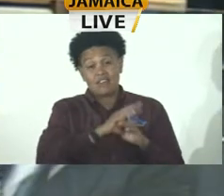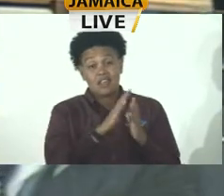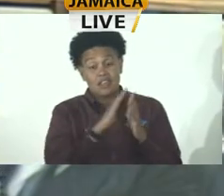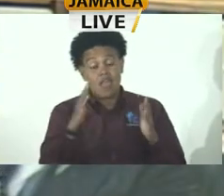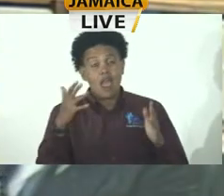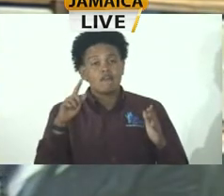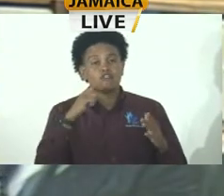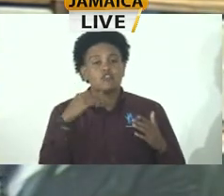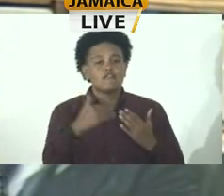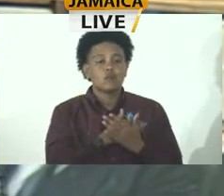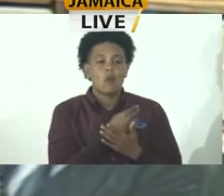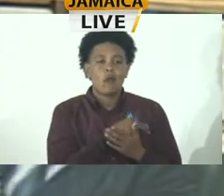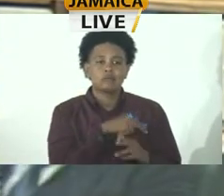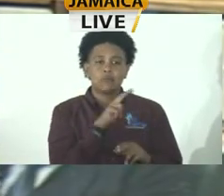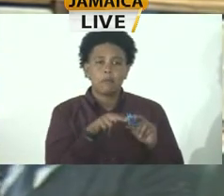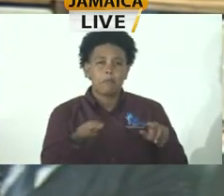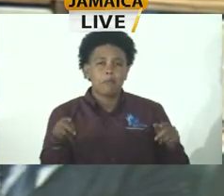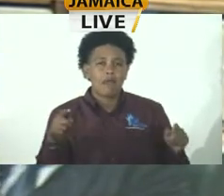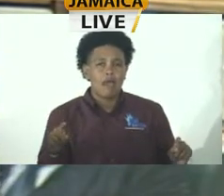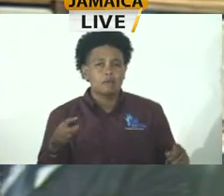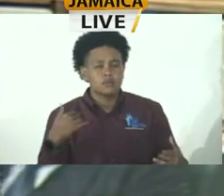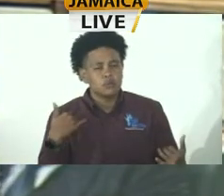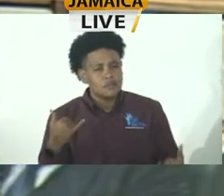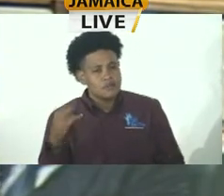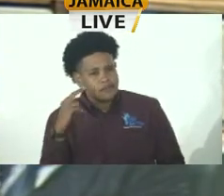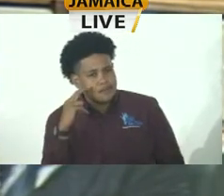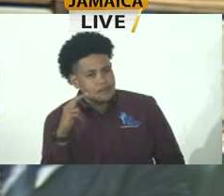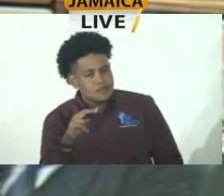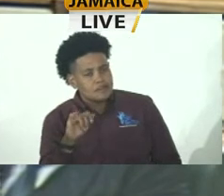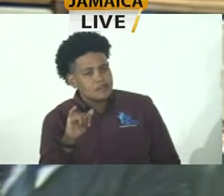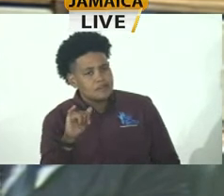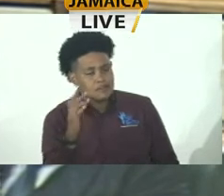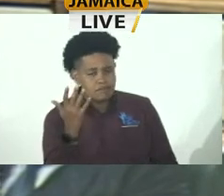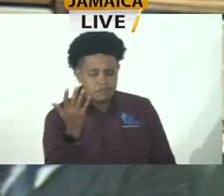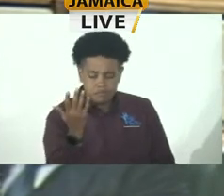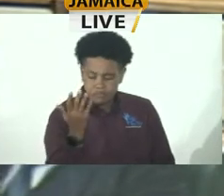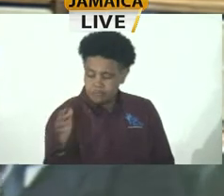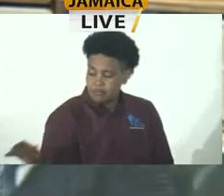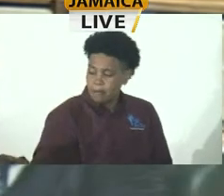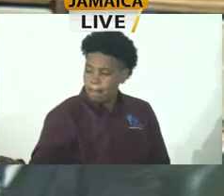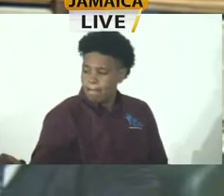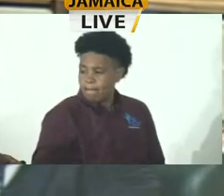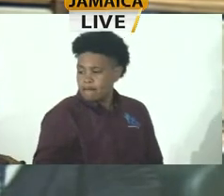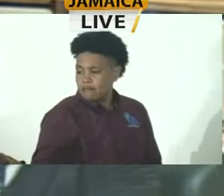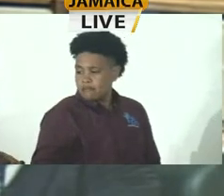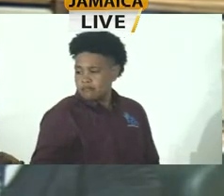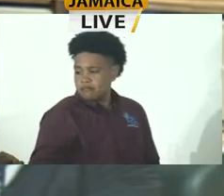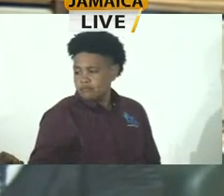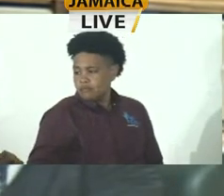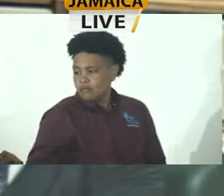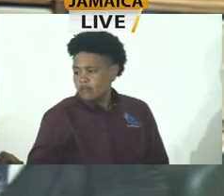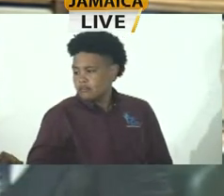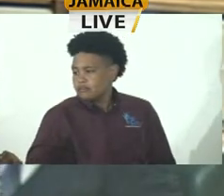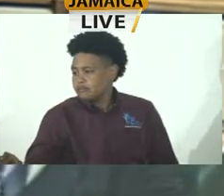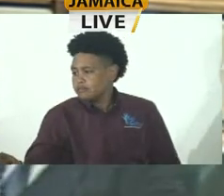so we are now seeing uh well-defined